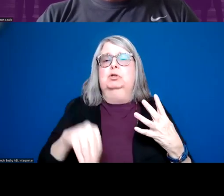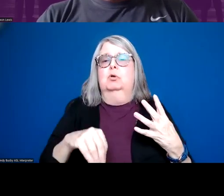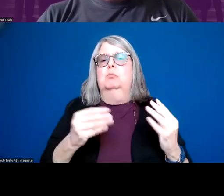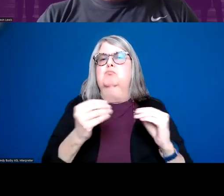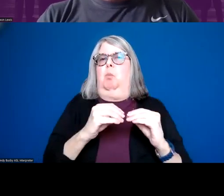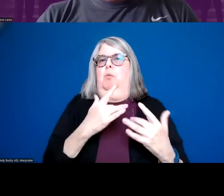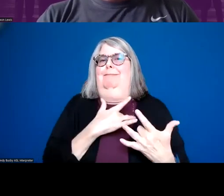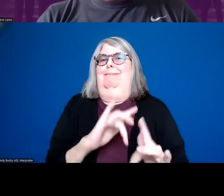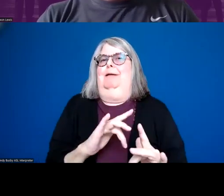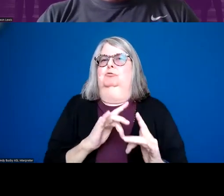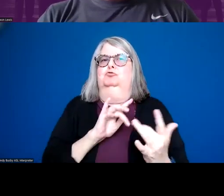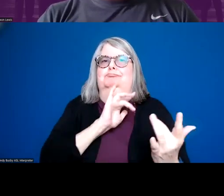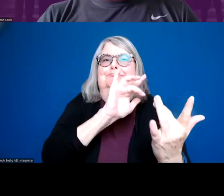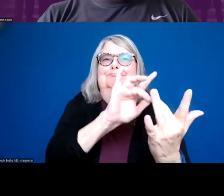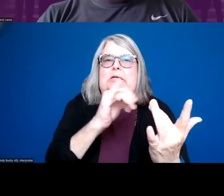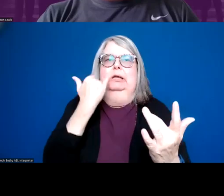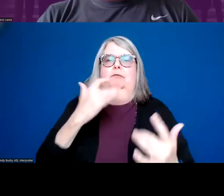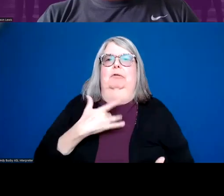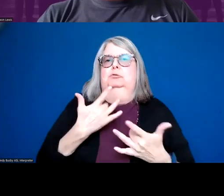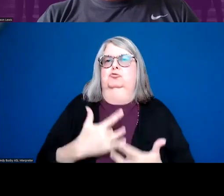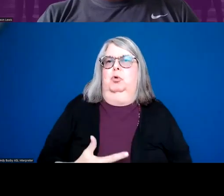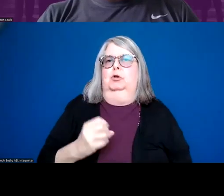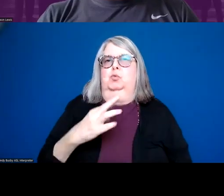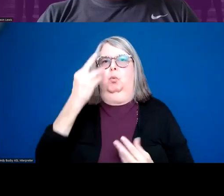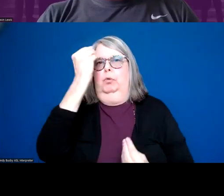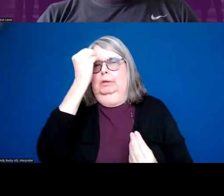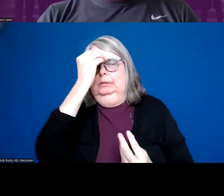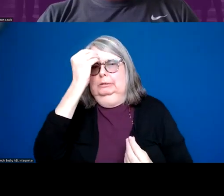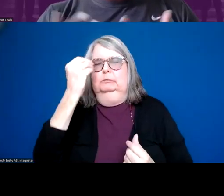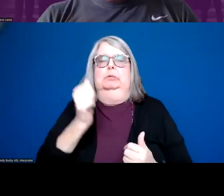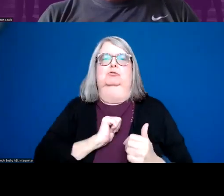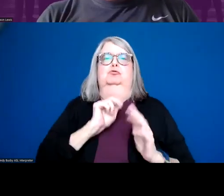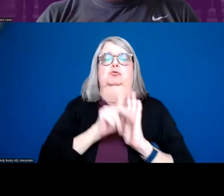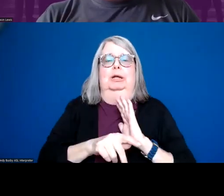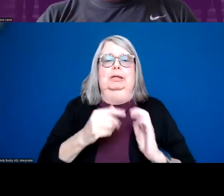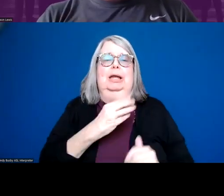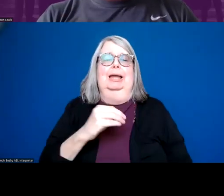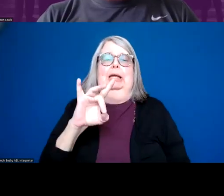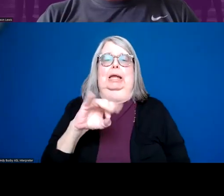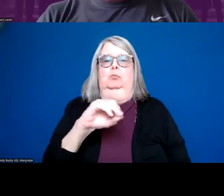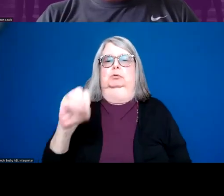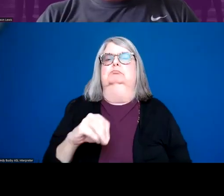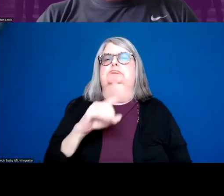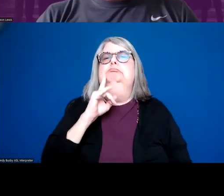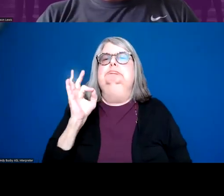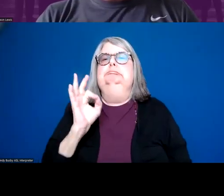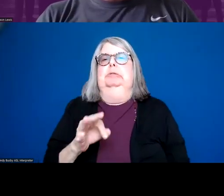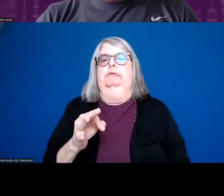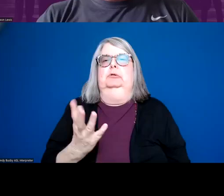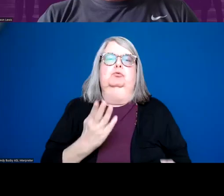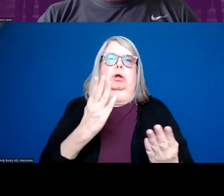for help if they are feeling depressed or having thoughts of suicide. And 80% would definitely recommend this program